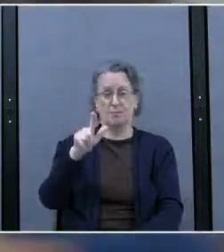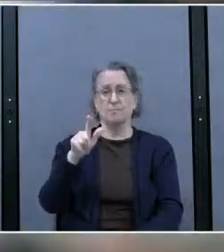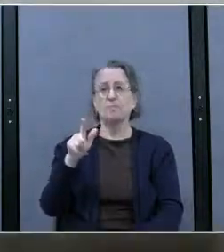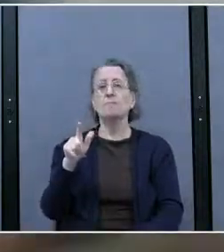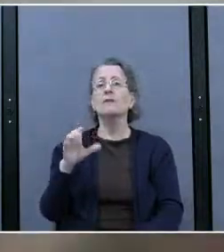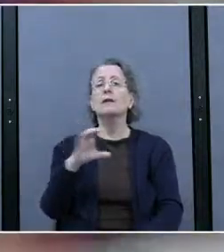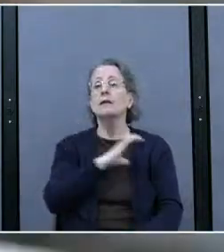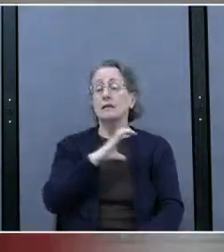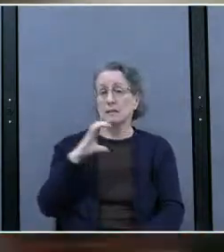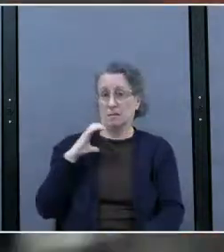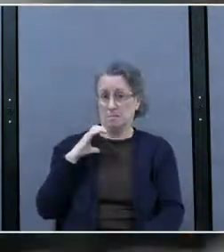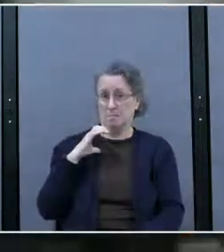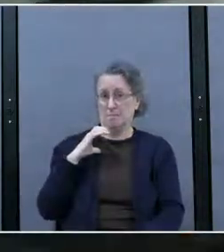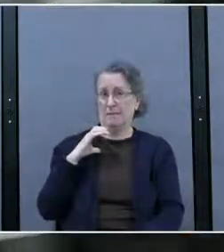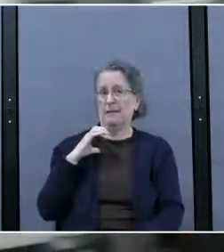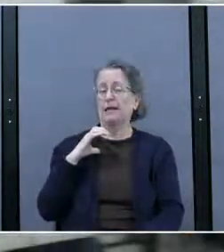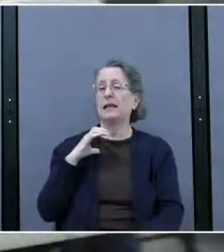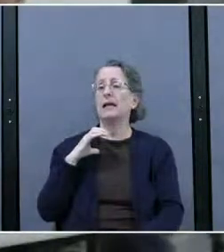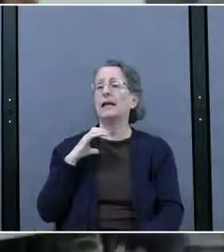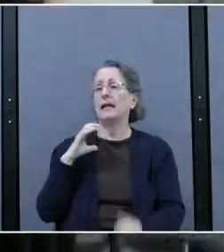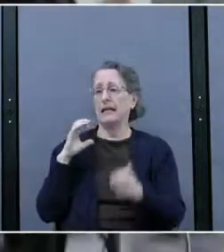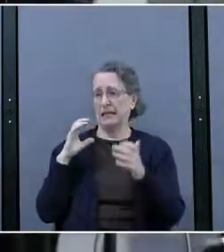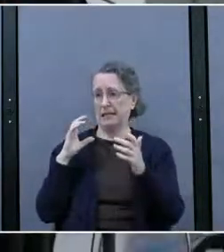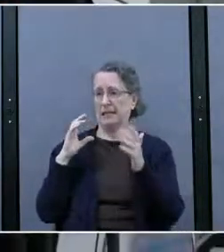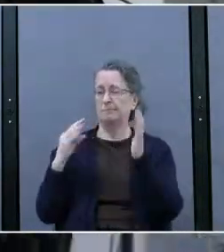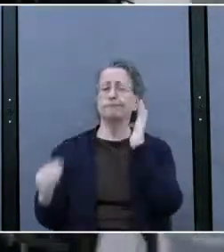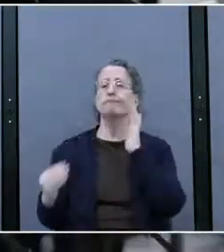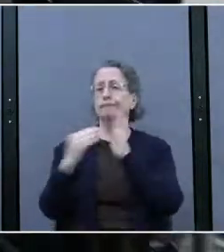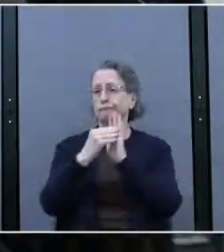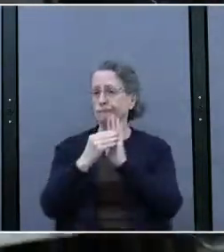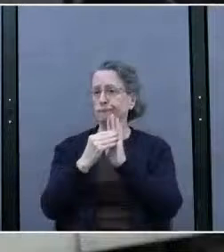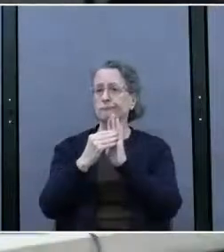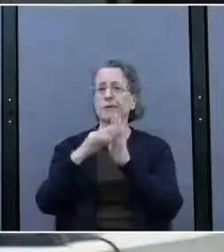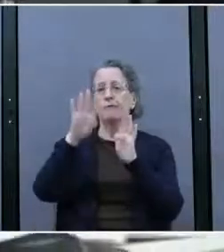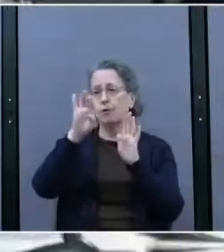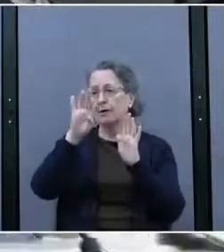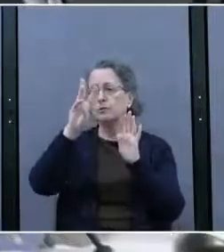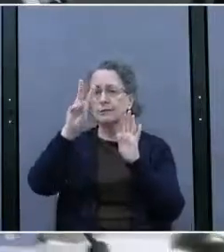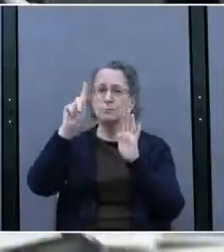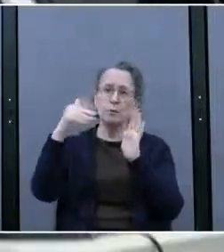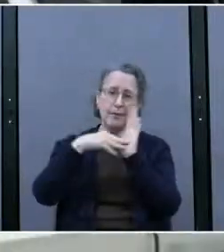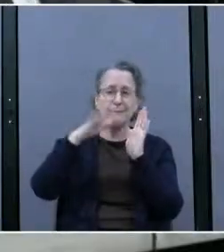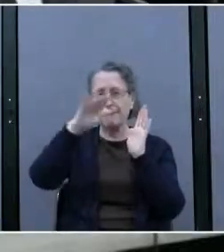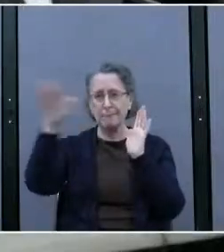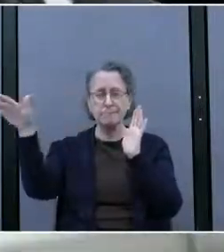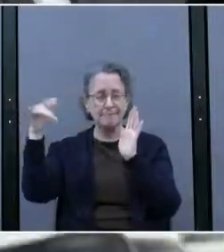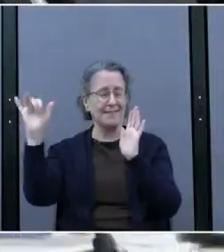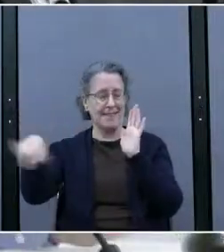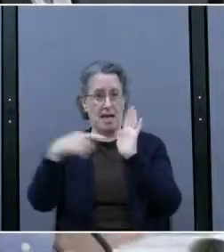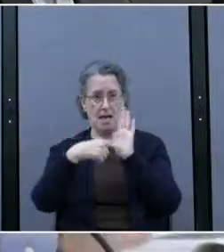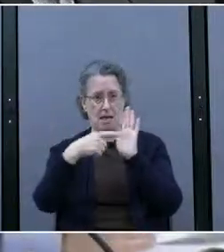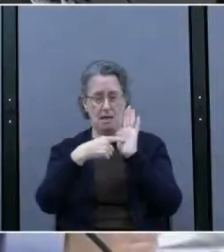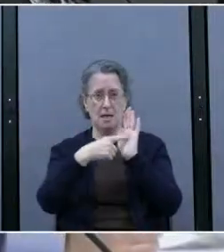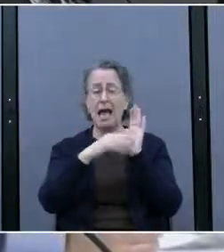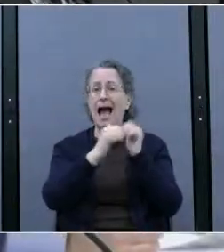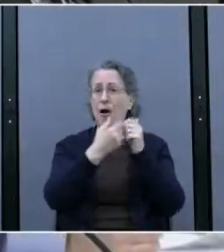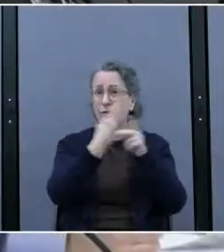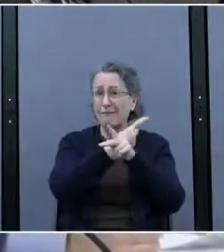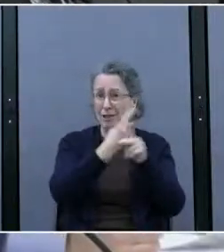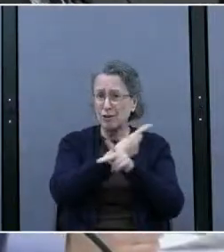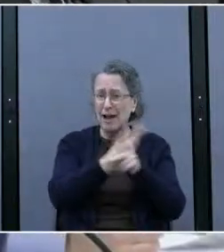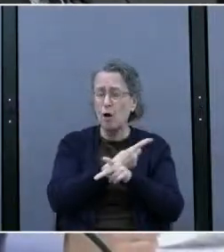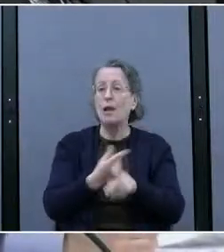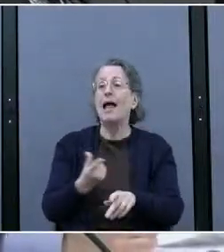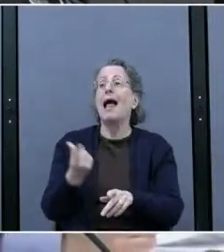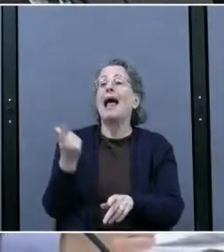the committee is given as a kind of starting point to work with, is arrived at by a percentage of the previous year's